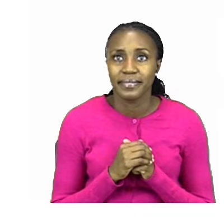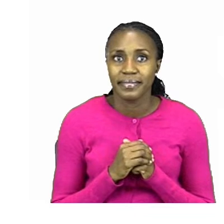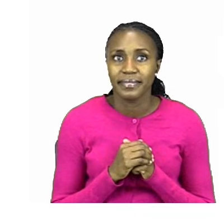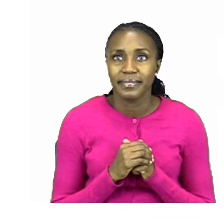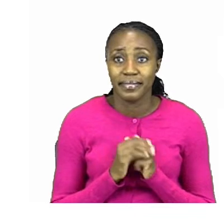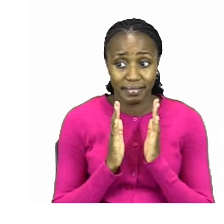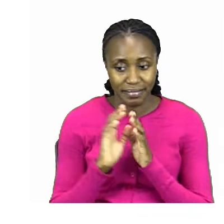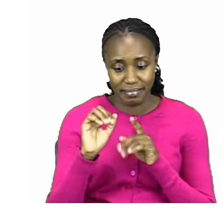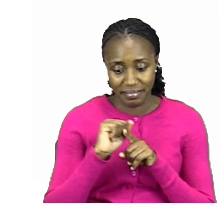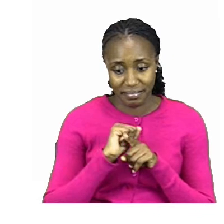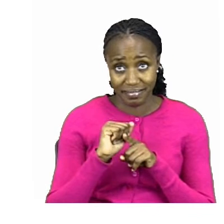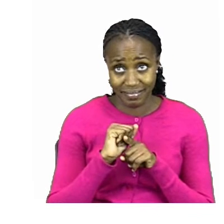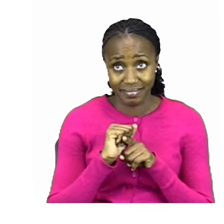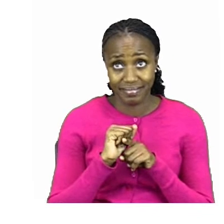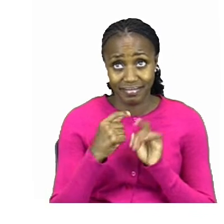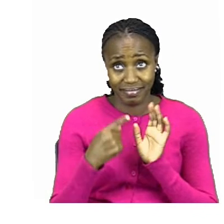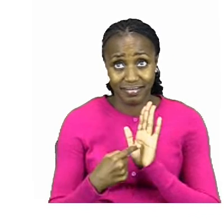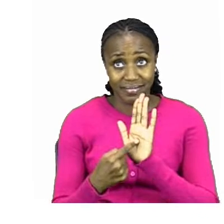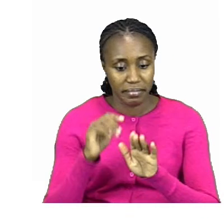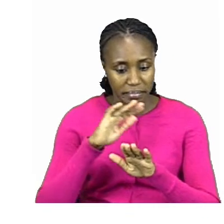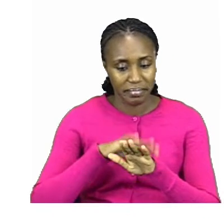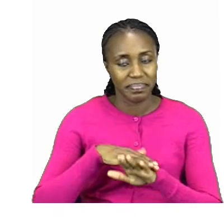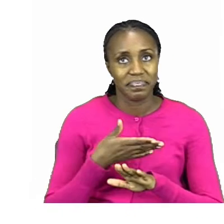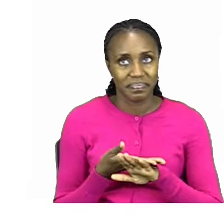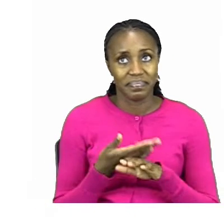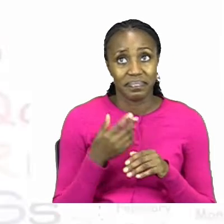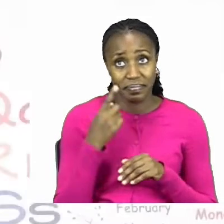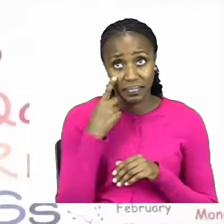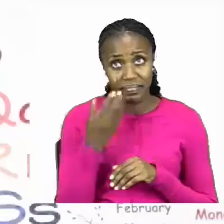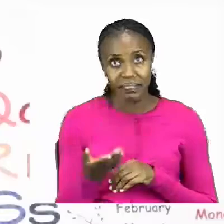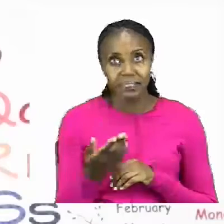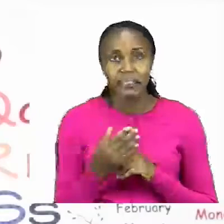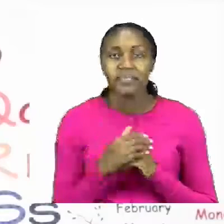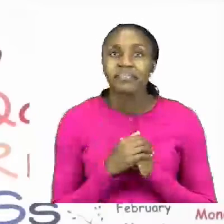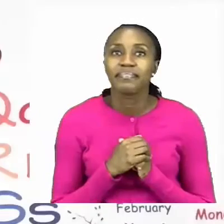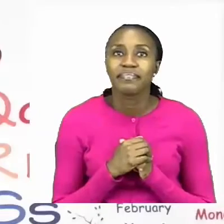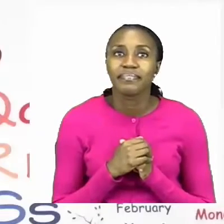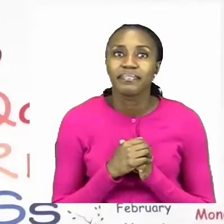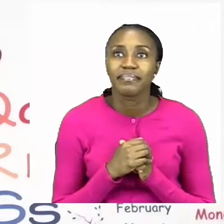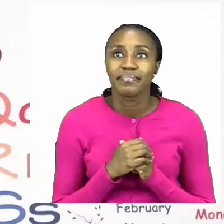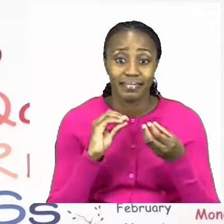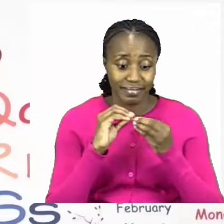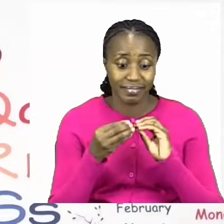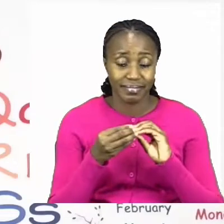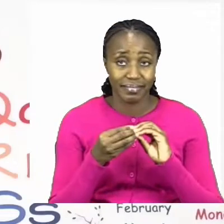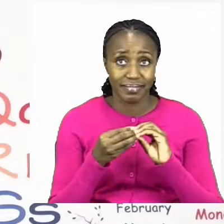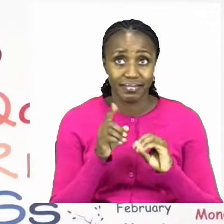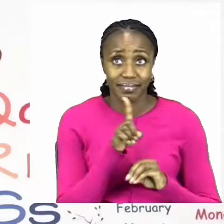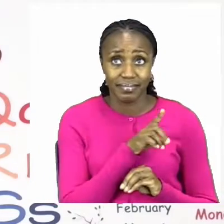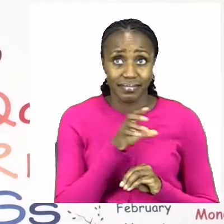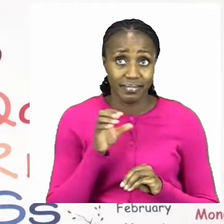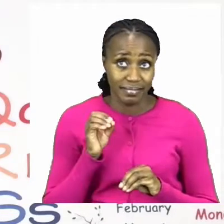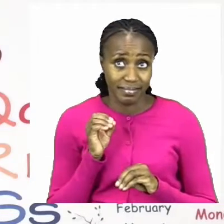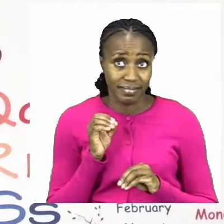and trace together. On the board, I have my dotted number 10, so I want you